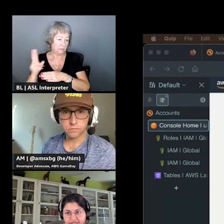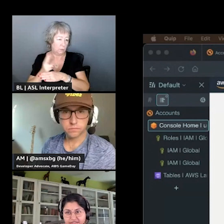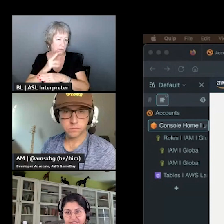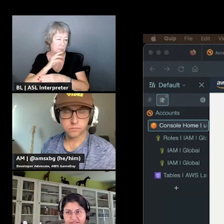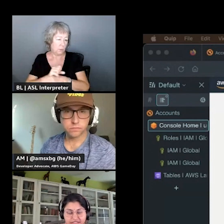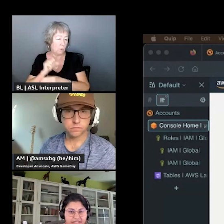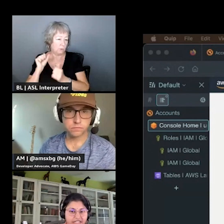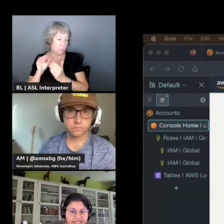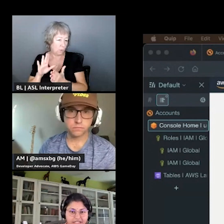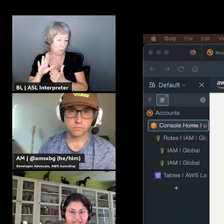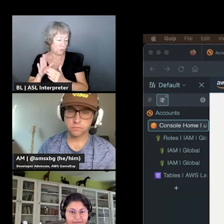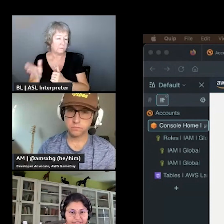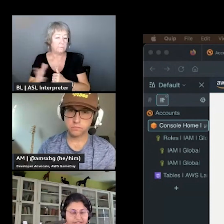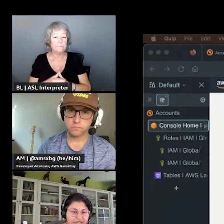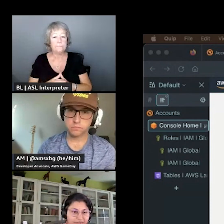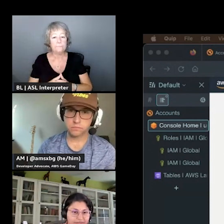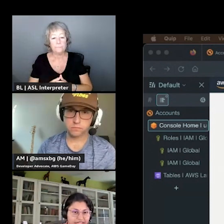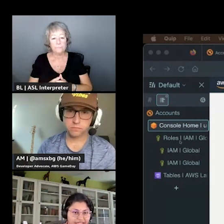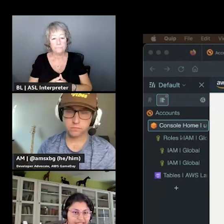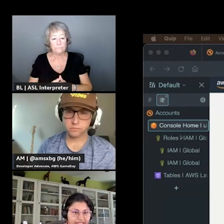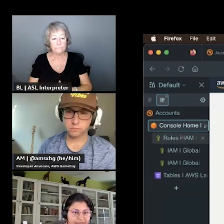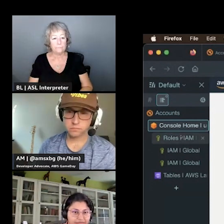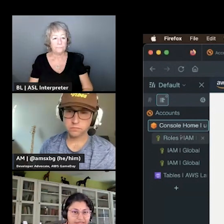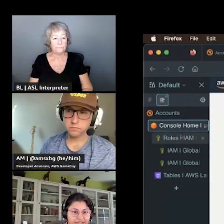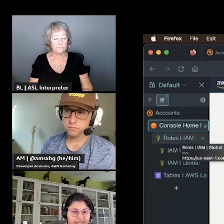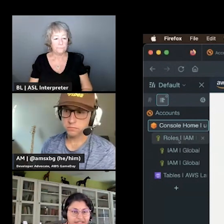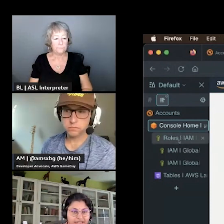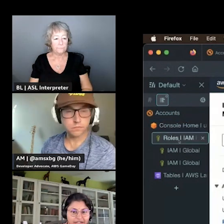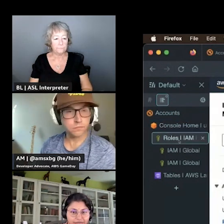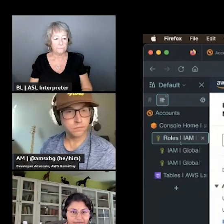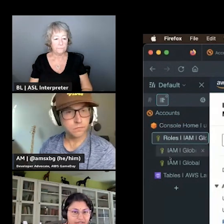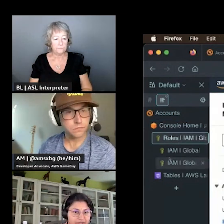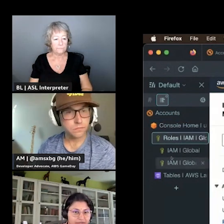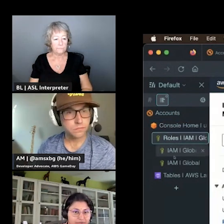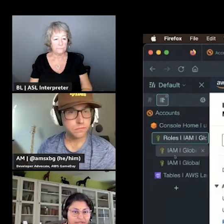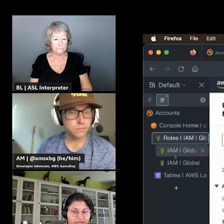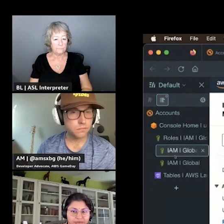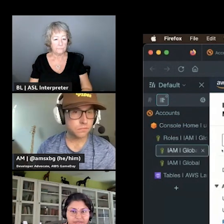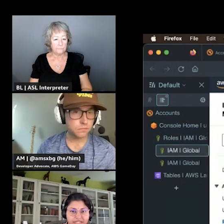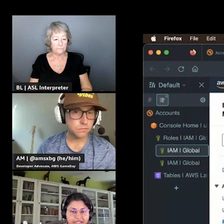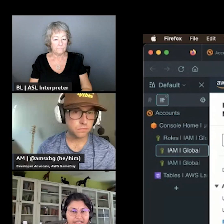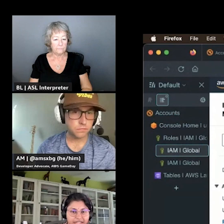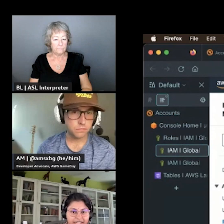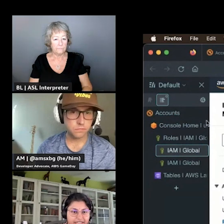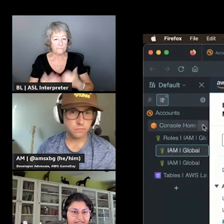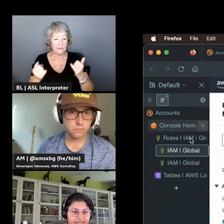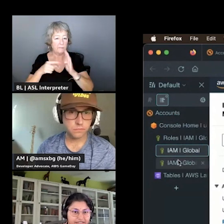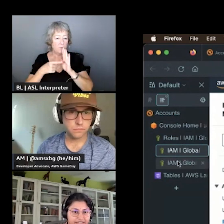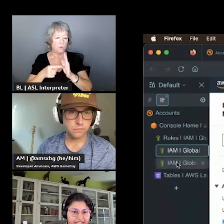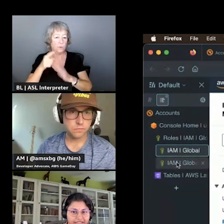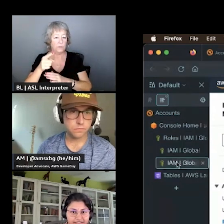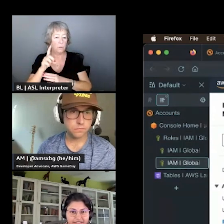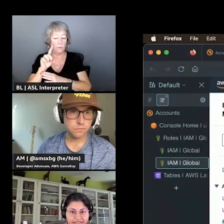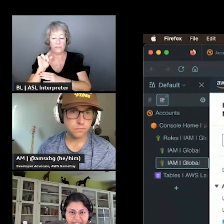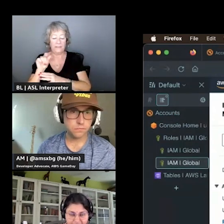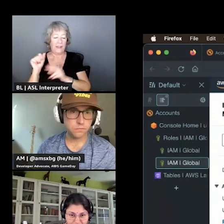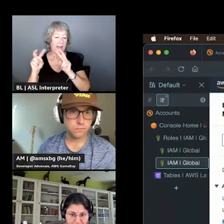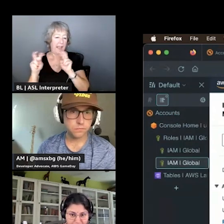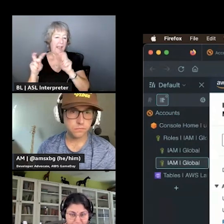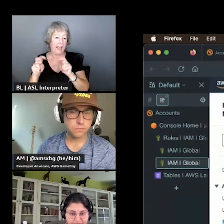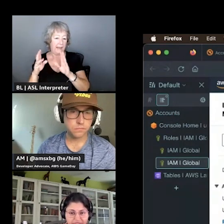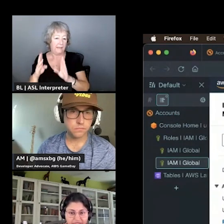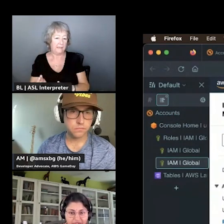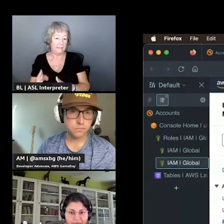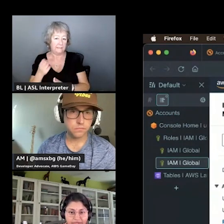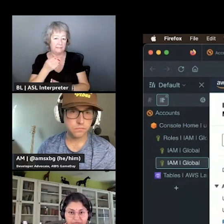So this is just any AWS account, and I have showing you the data analyst here, and this is the data